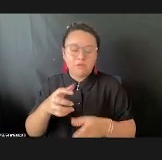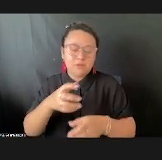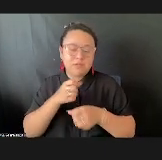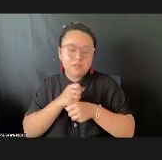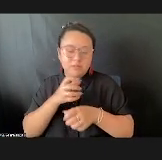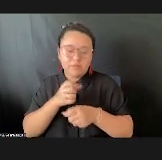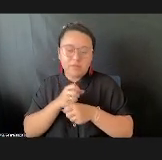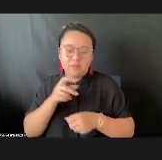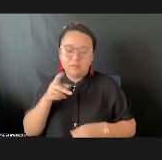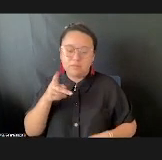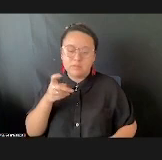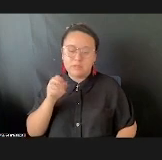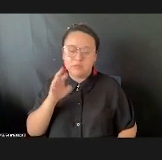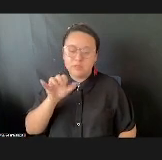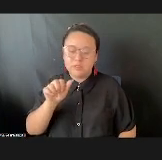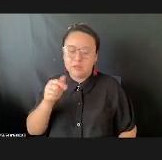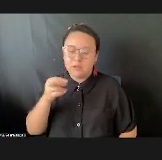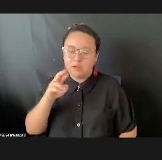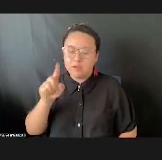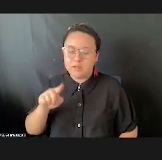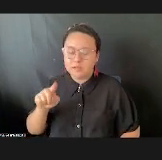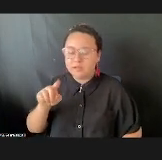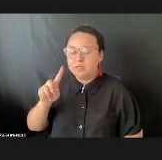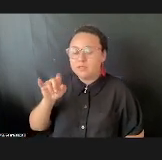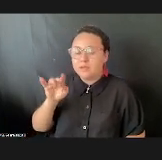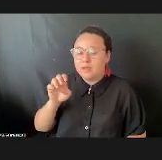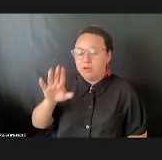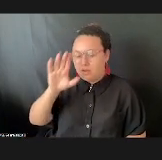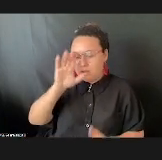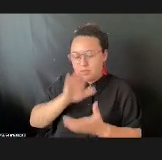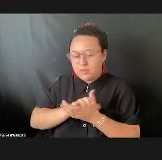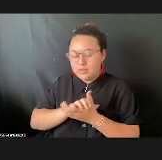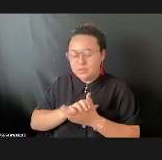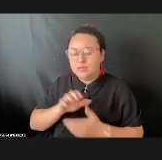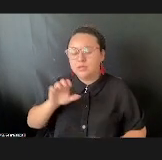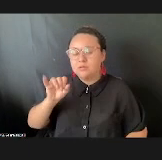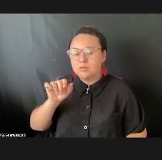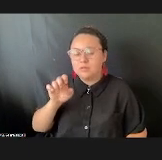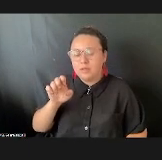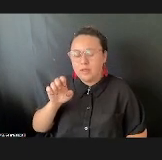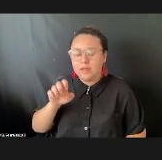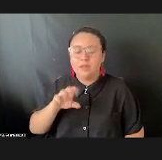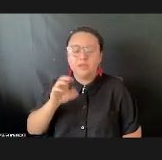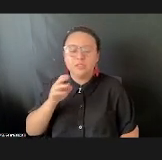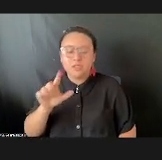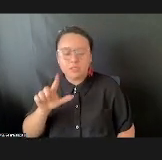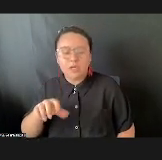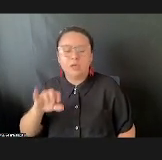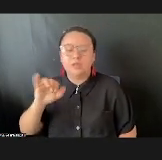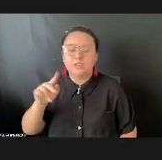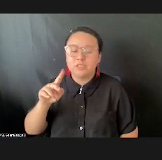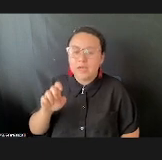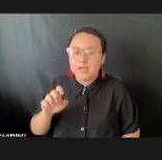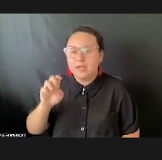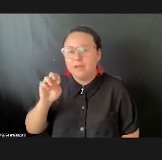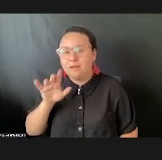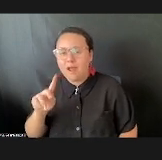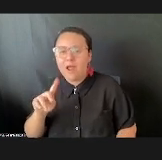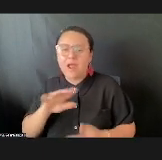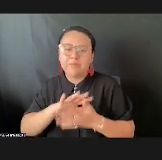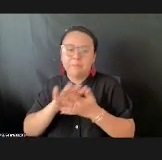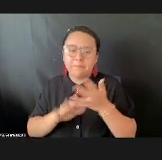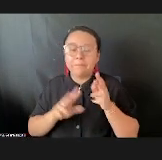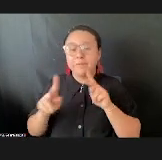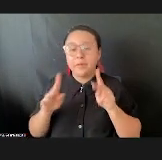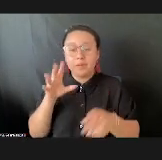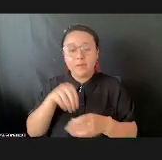Garza, Diane's husband Jose Delgado, Chantal Rodriguez, Jackie Segui, and Eric Schwartz. Thank you